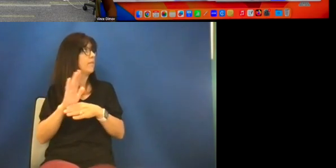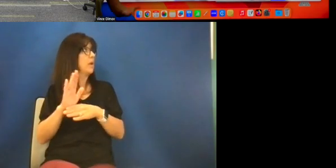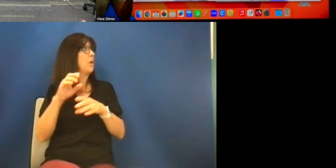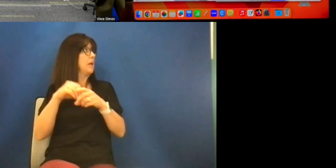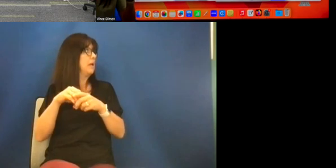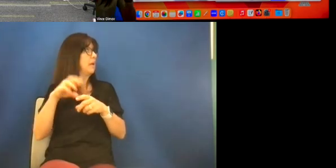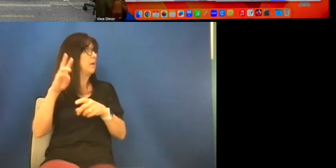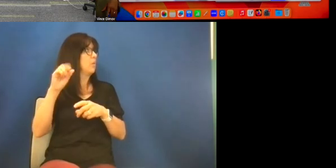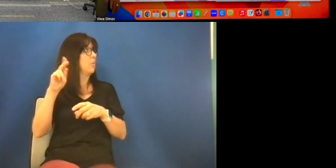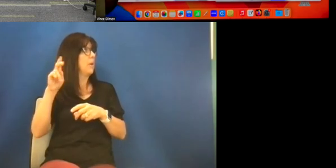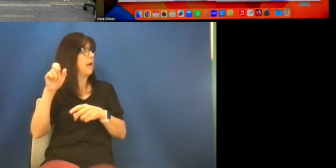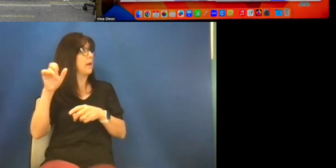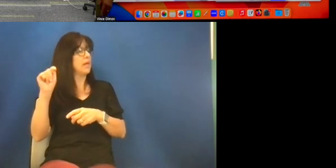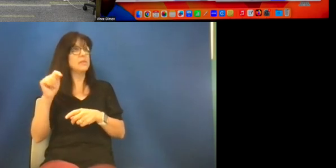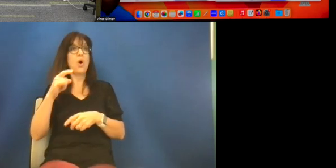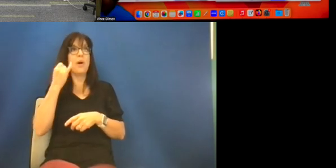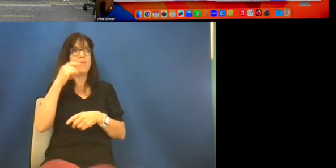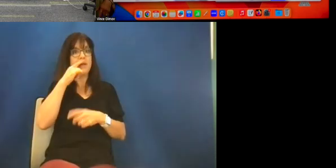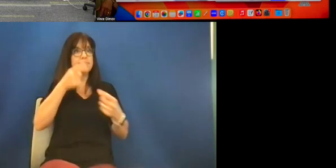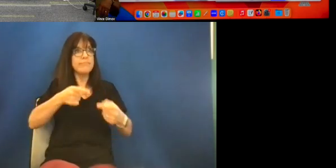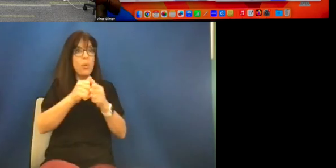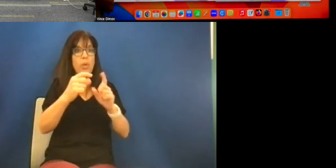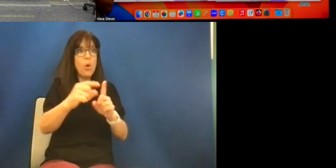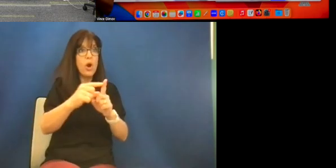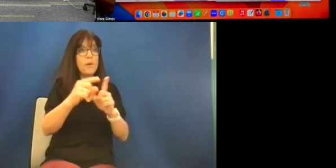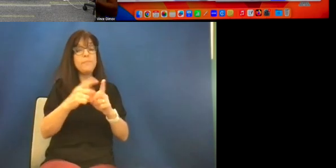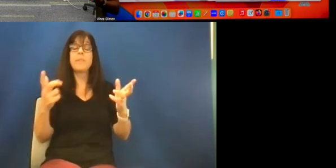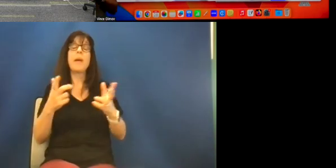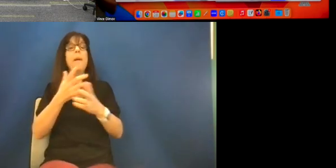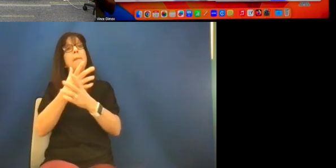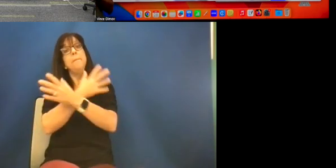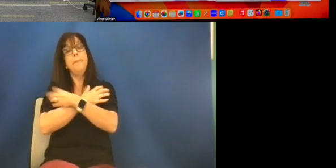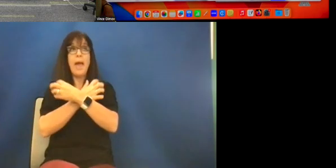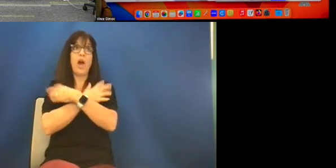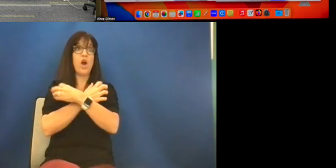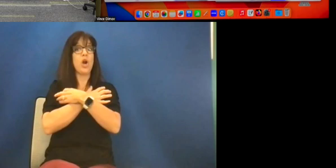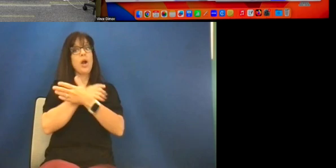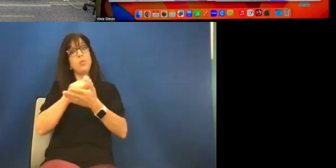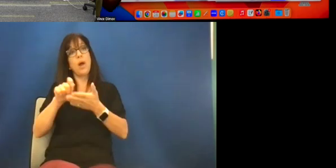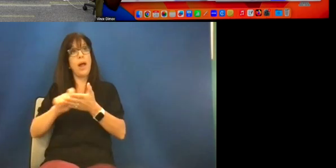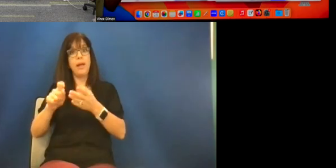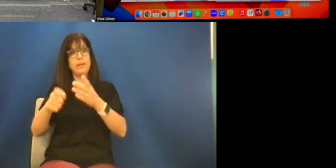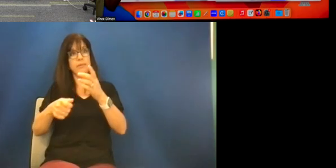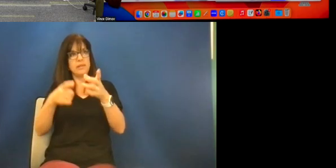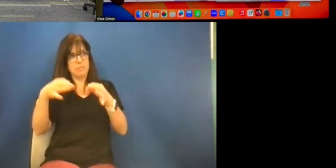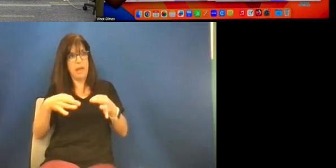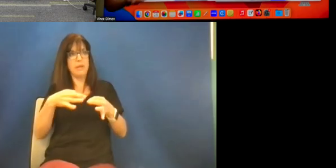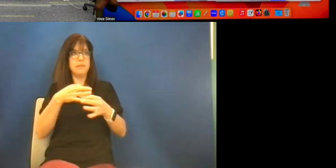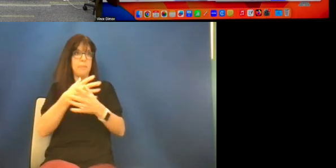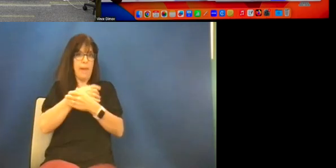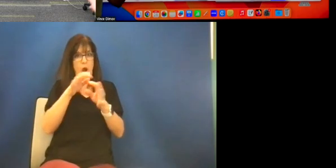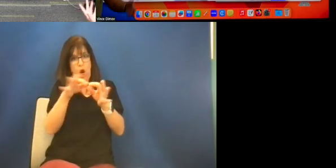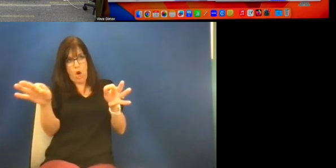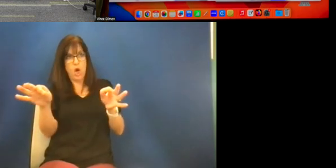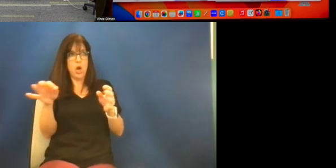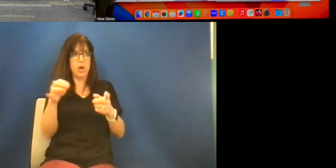Wakelet, which is cool. So if a kid's struggling with a word, you know, she can bear and sign bear and then write a note right underneath it that says bear, and then it's